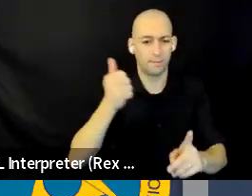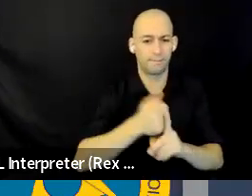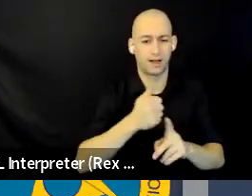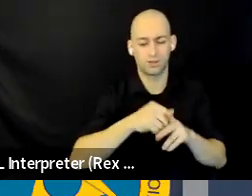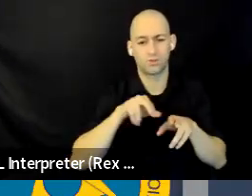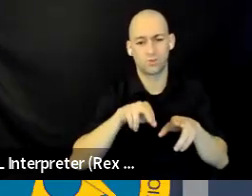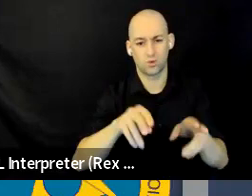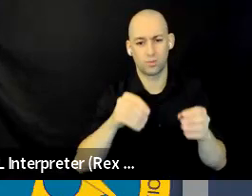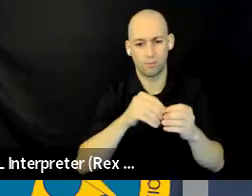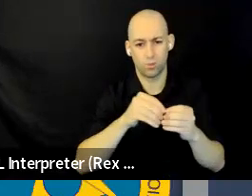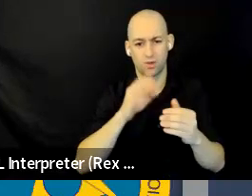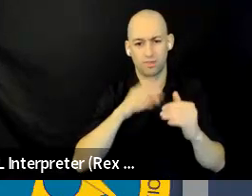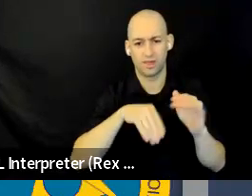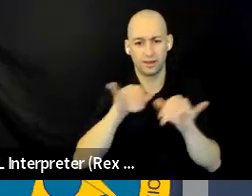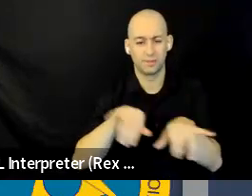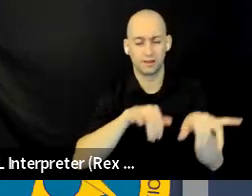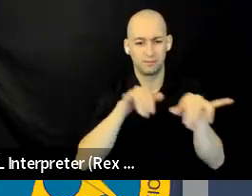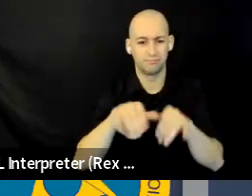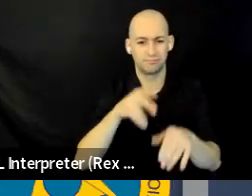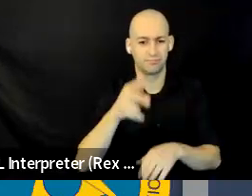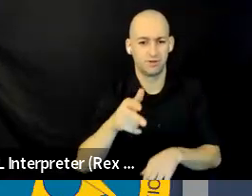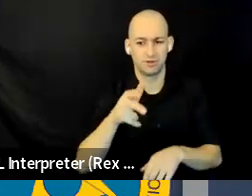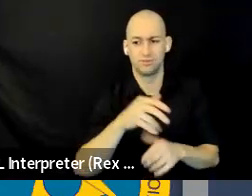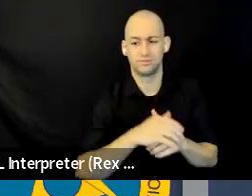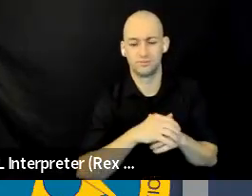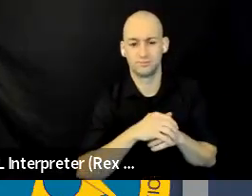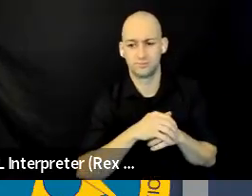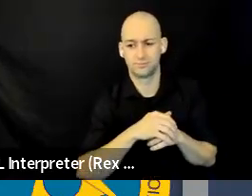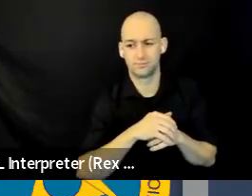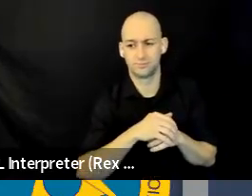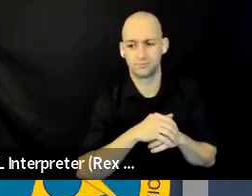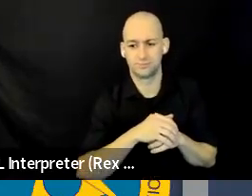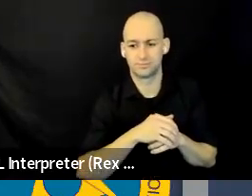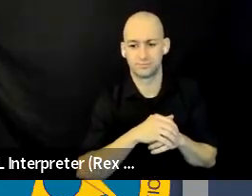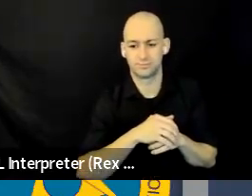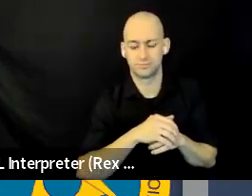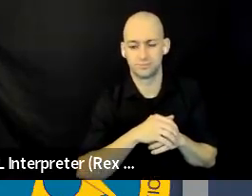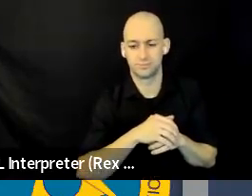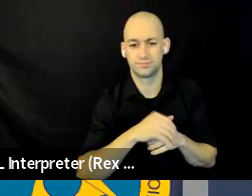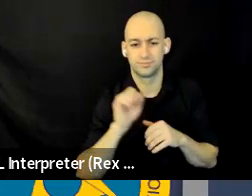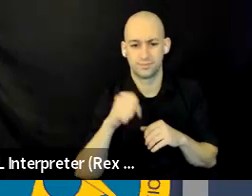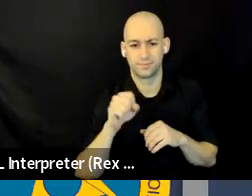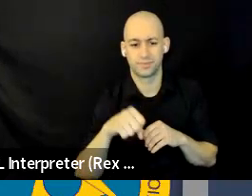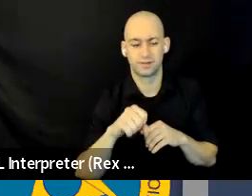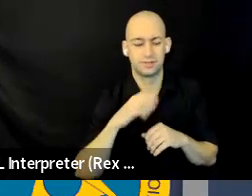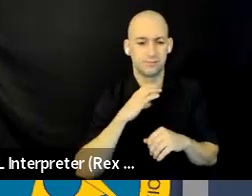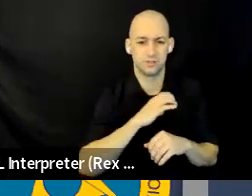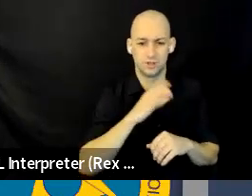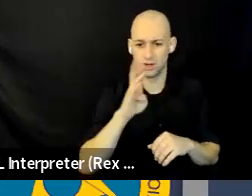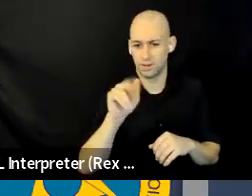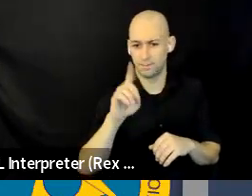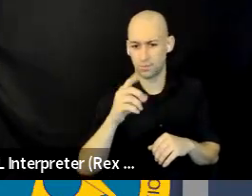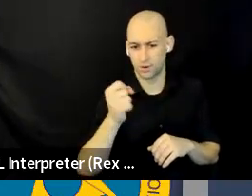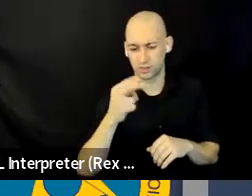typical vehicles. Thank you. Yes, Commissioner Bradshaw, then Commissioner.